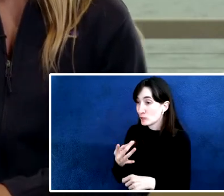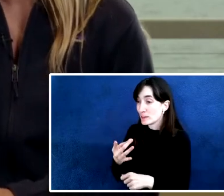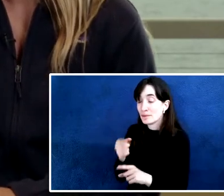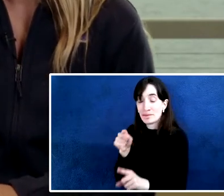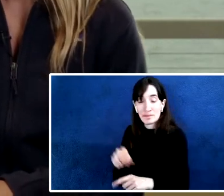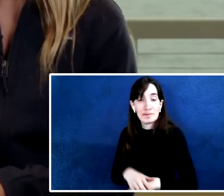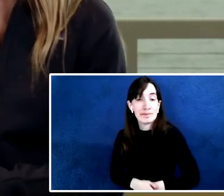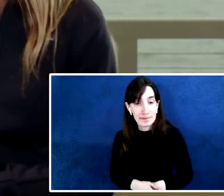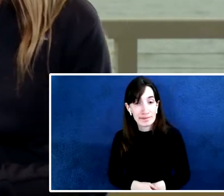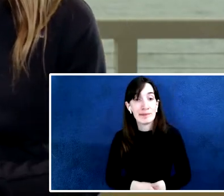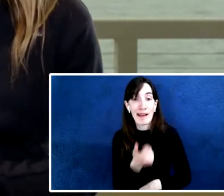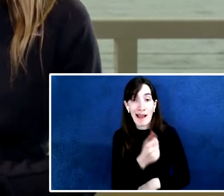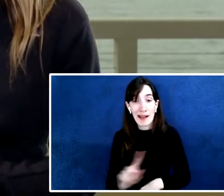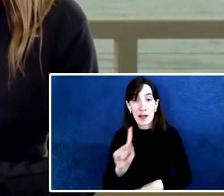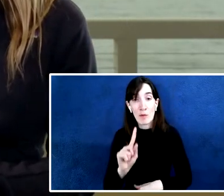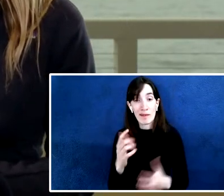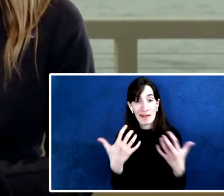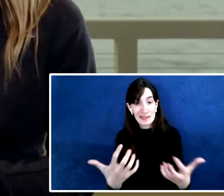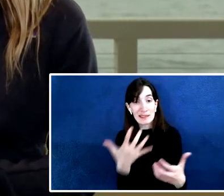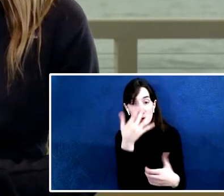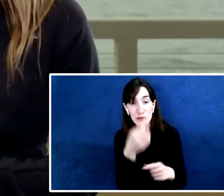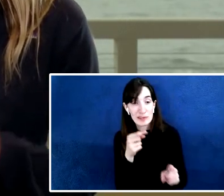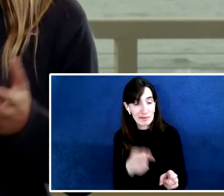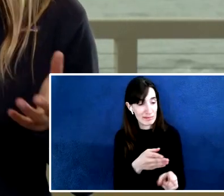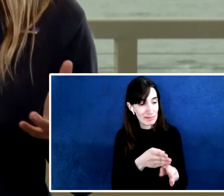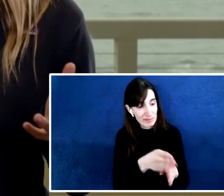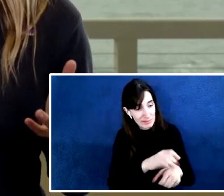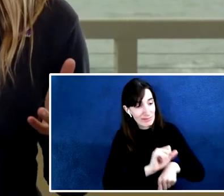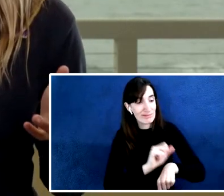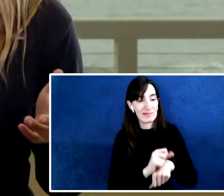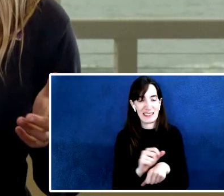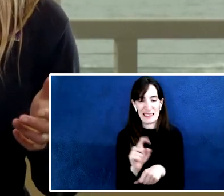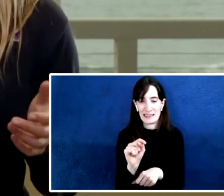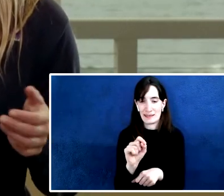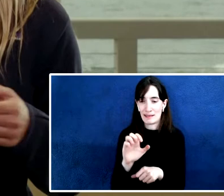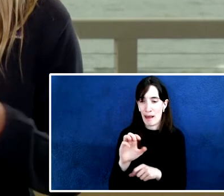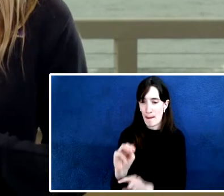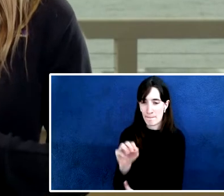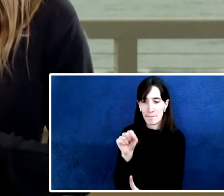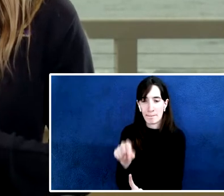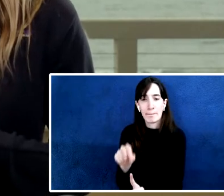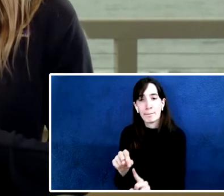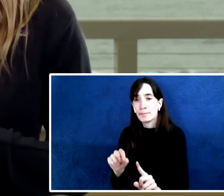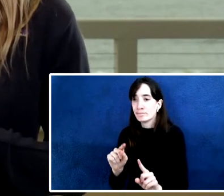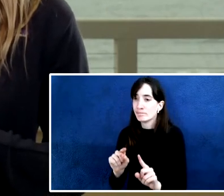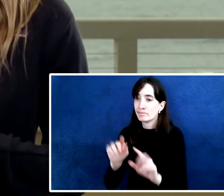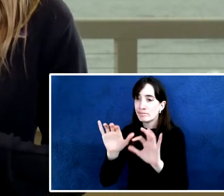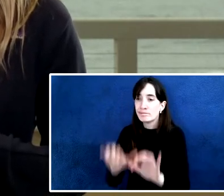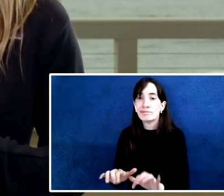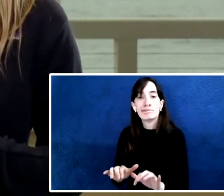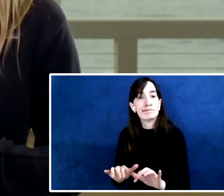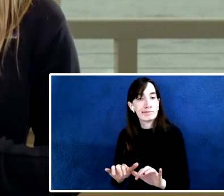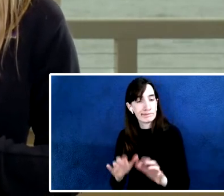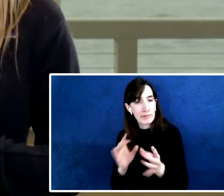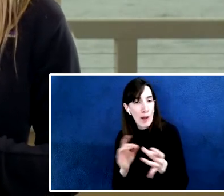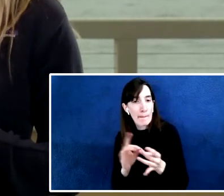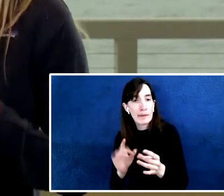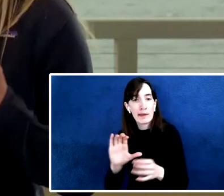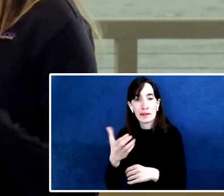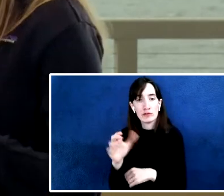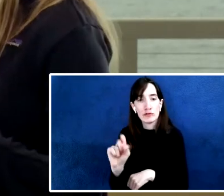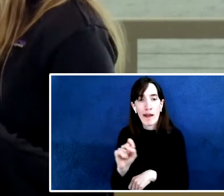our audience today who's interested in pursuing a STEM career, drop us a note in the chat and let us know what fields interest